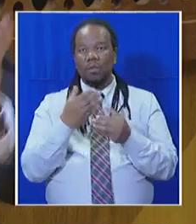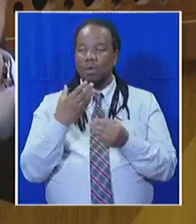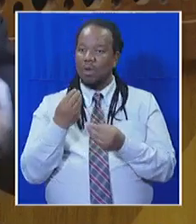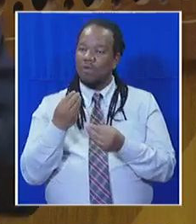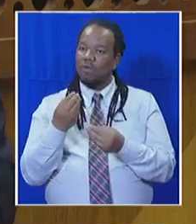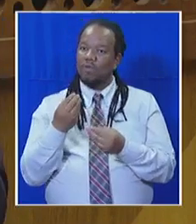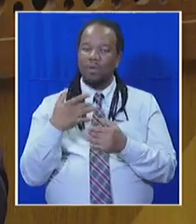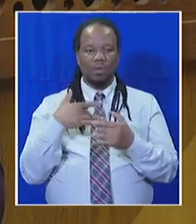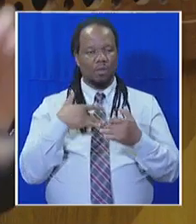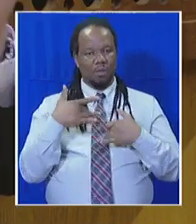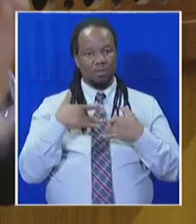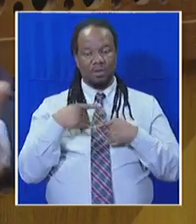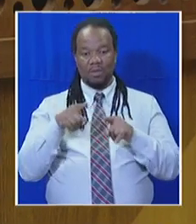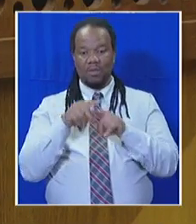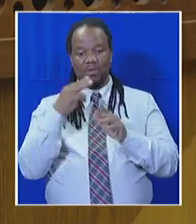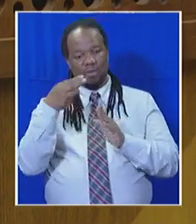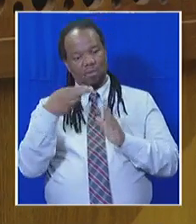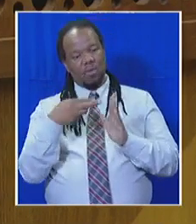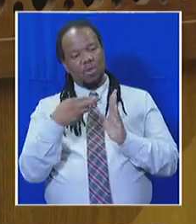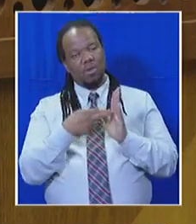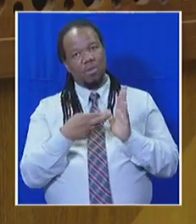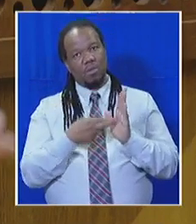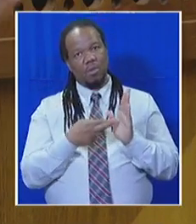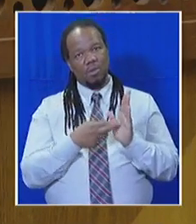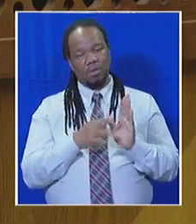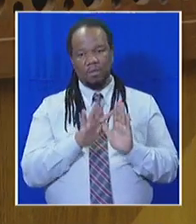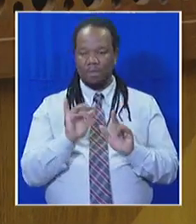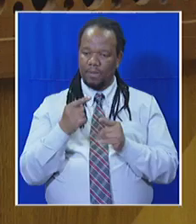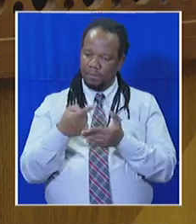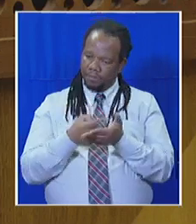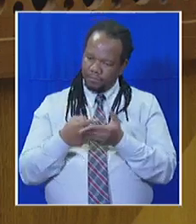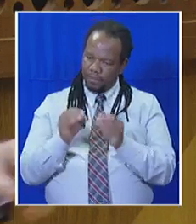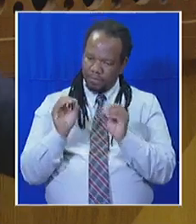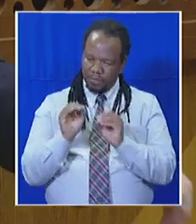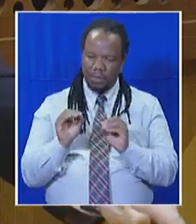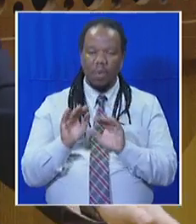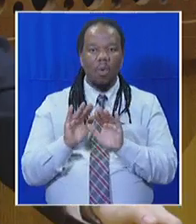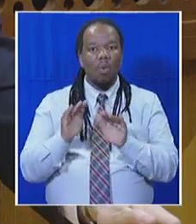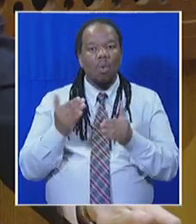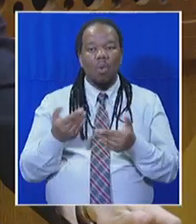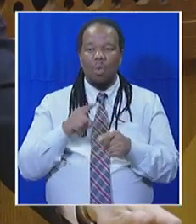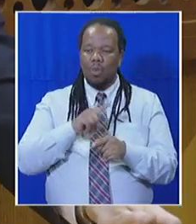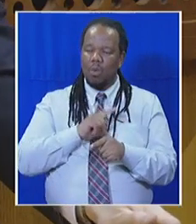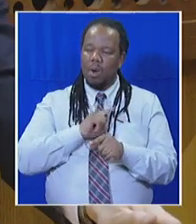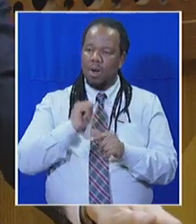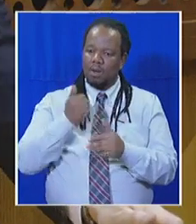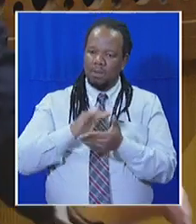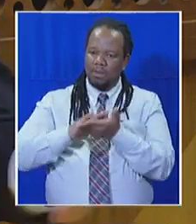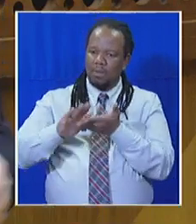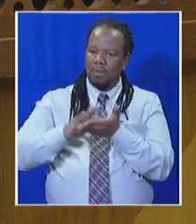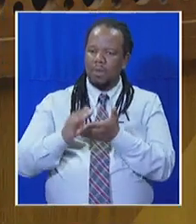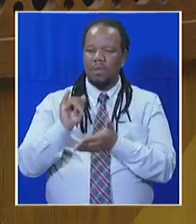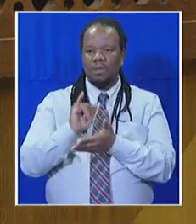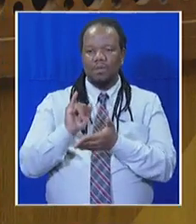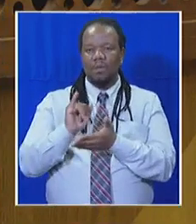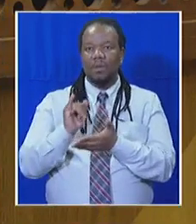concern in this report, let alone any deliberations as to whether debt levels or debt service interest costs are